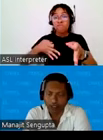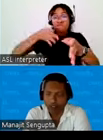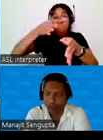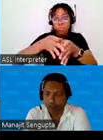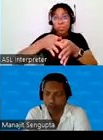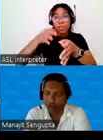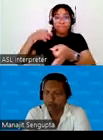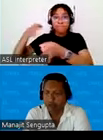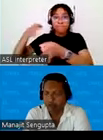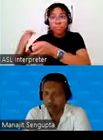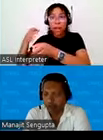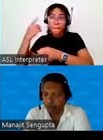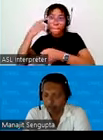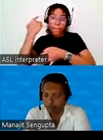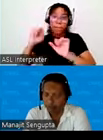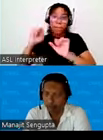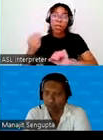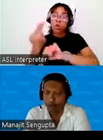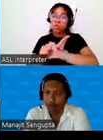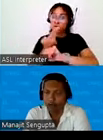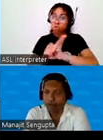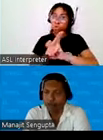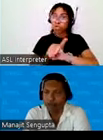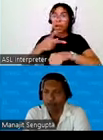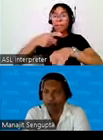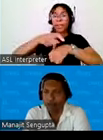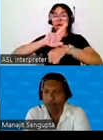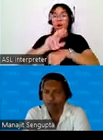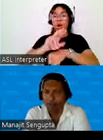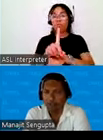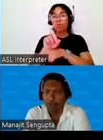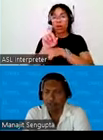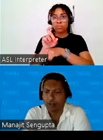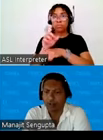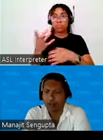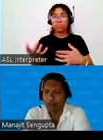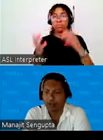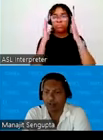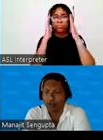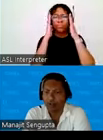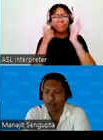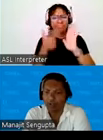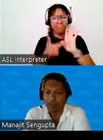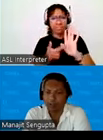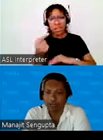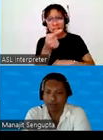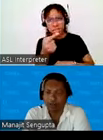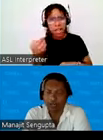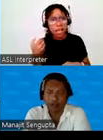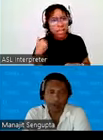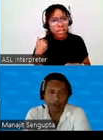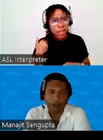so that it can be used for Puerto Rico 100. One thing to note is that there is significant